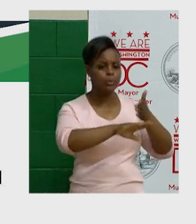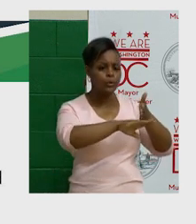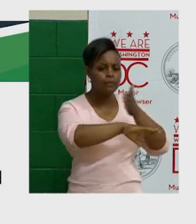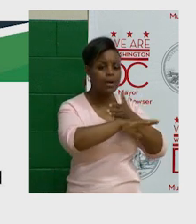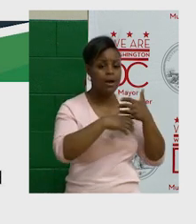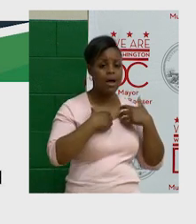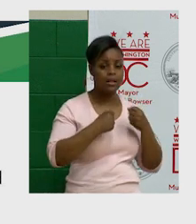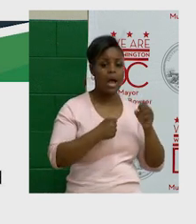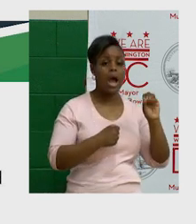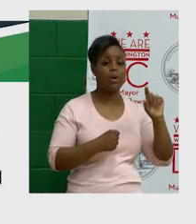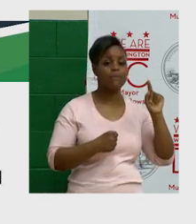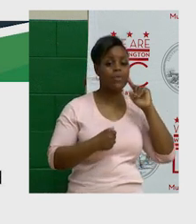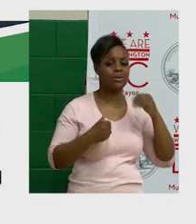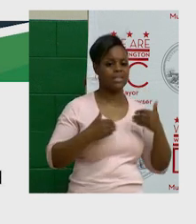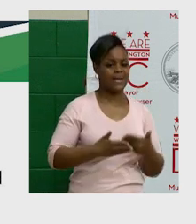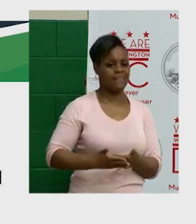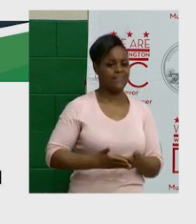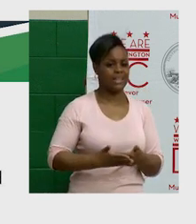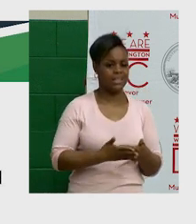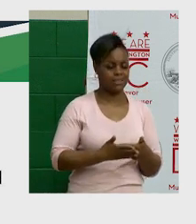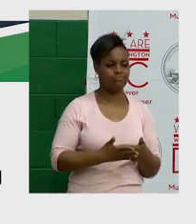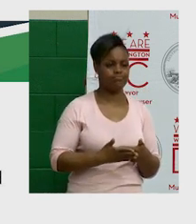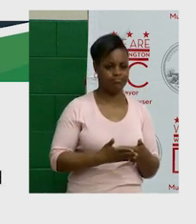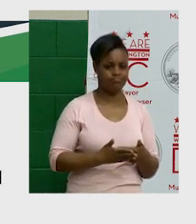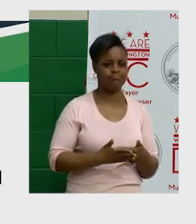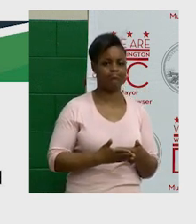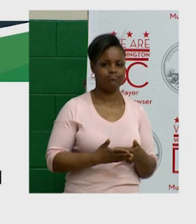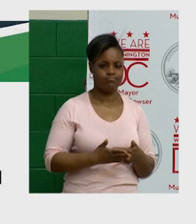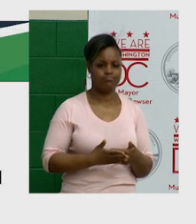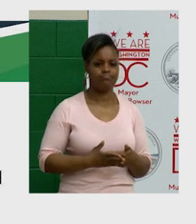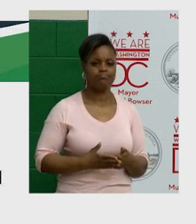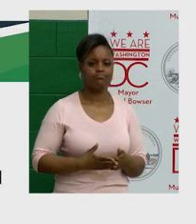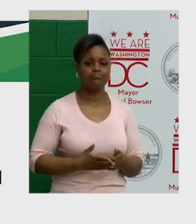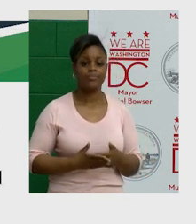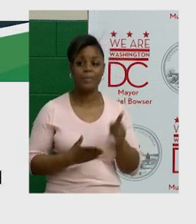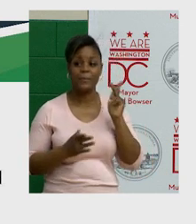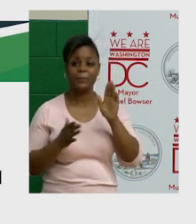infants. That is a clappable item, I think.